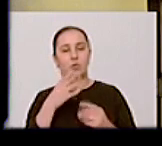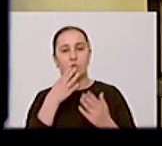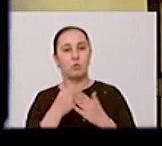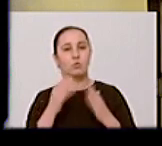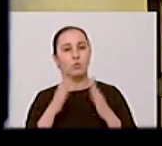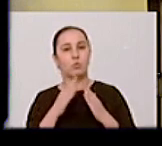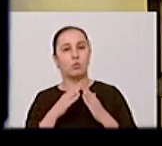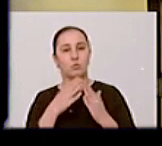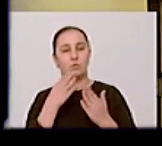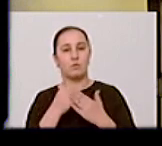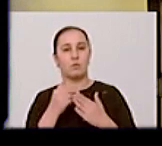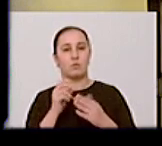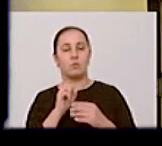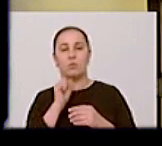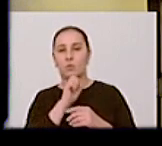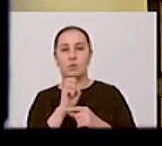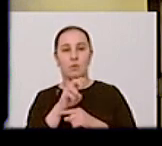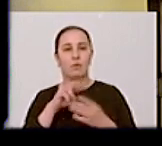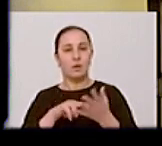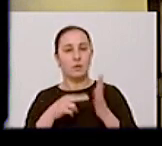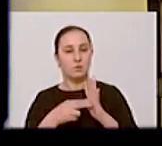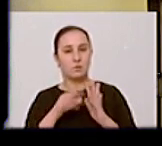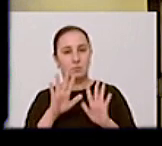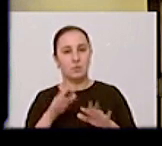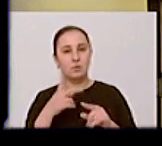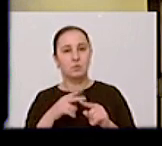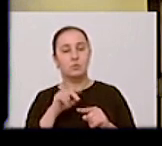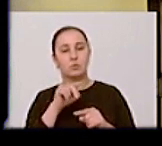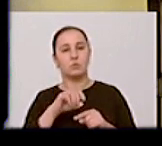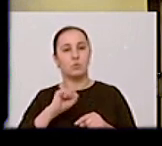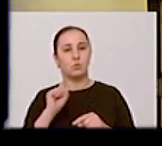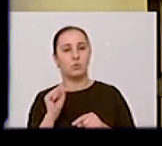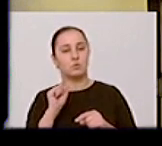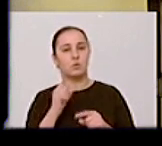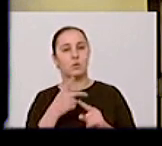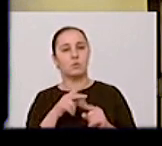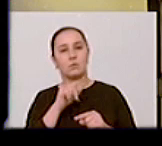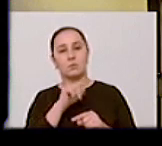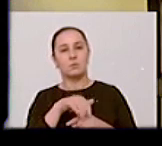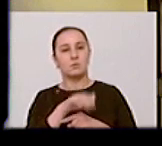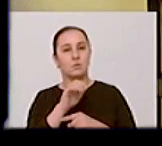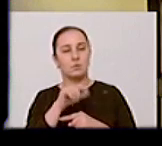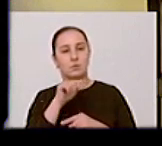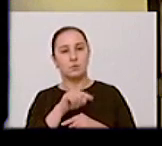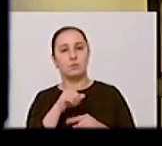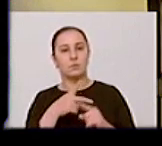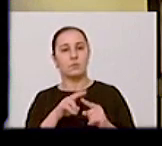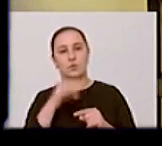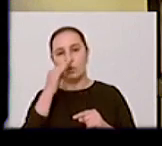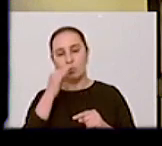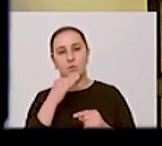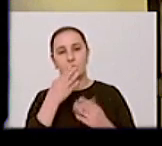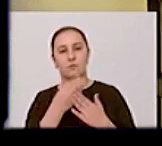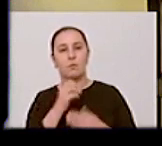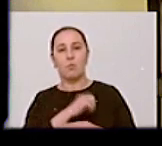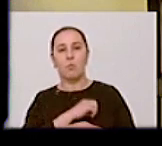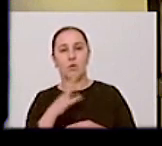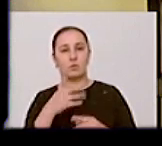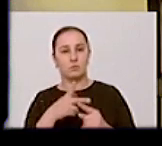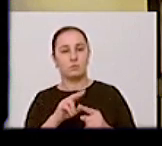uyiga o'g'irlikni rejalashtirish bilan bir qatorda do'stiga hattoki sandiqni otasining